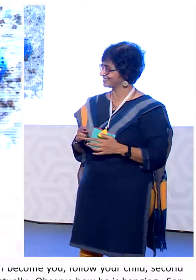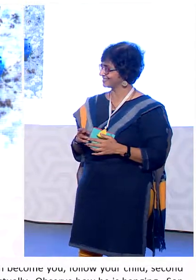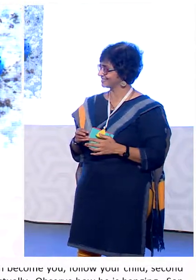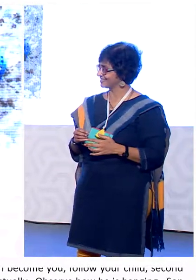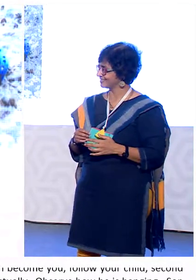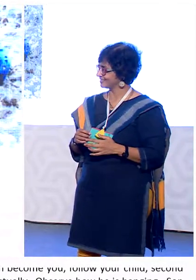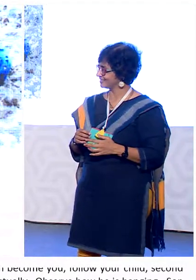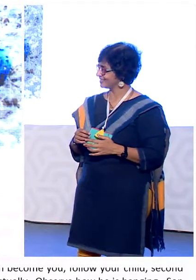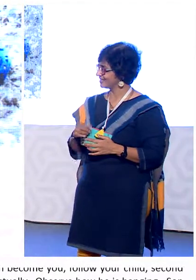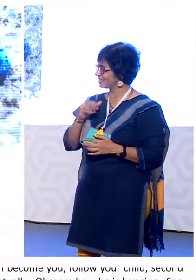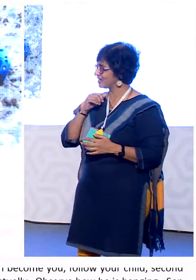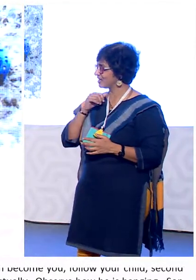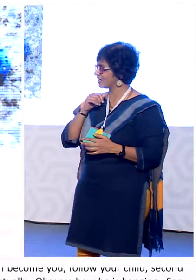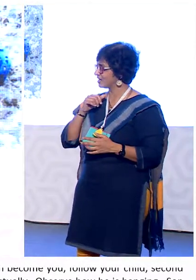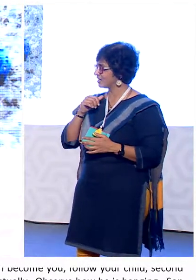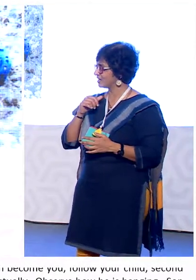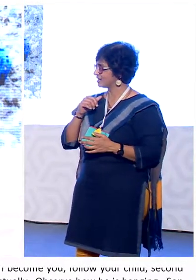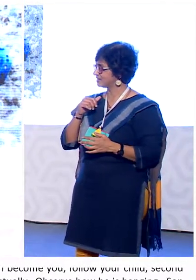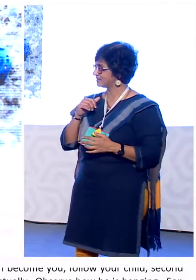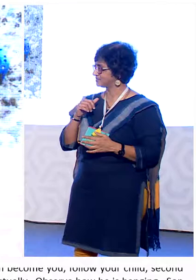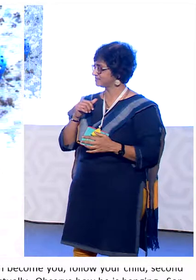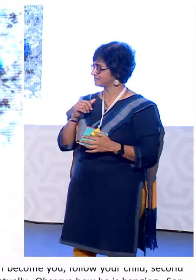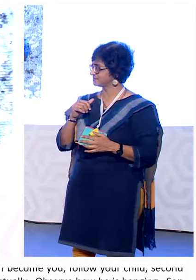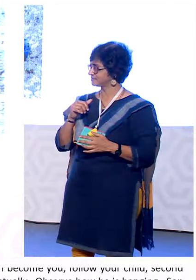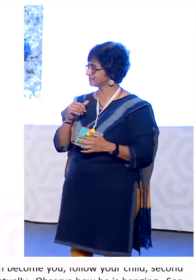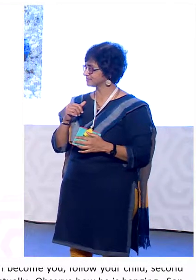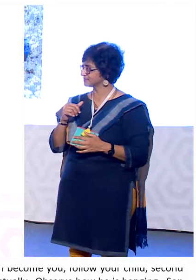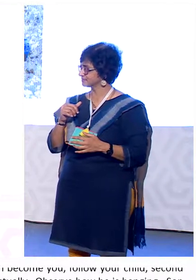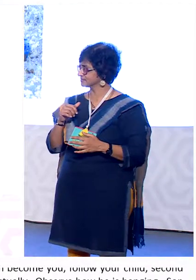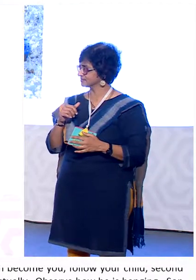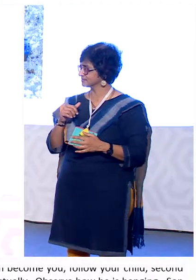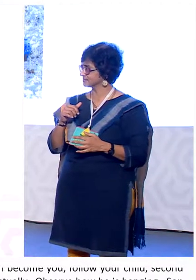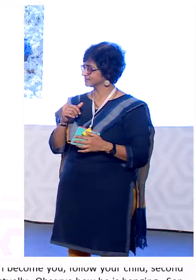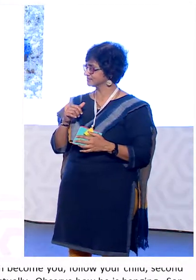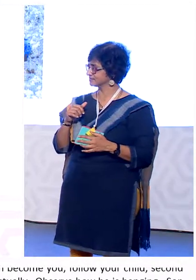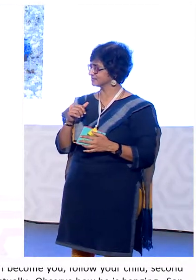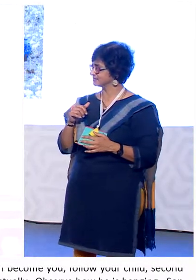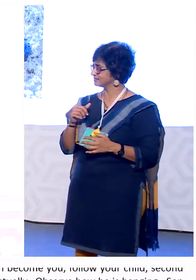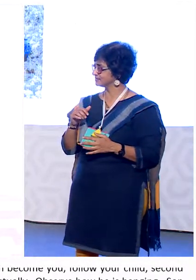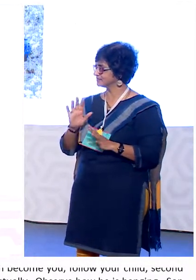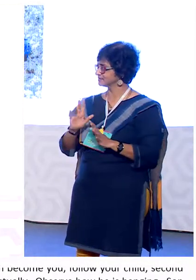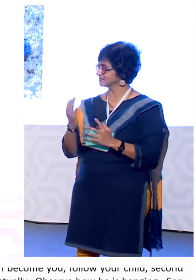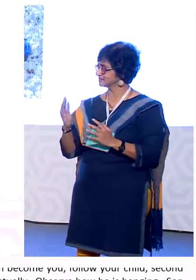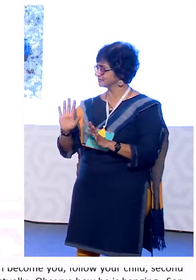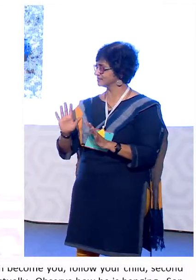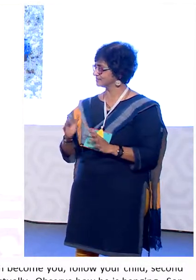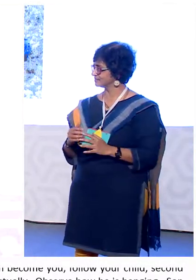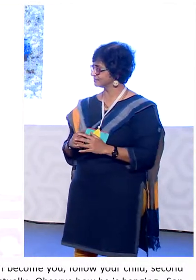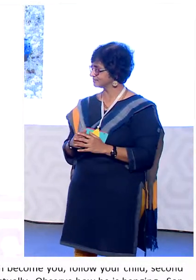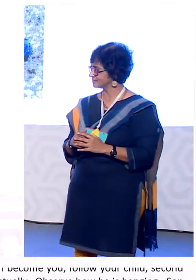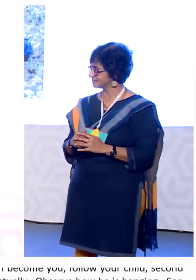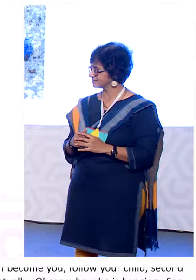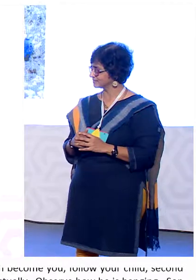being, but I don't have the same level of meta-intelligence as Dr. Temple Grandin did, as my son and as some of those kids that I remembered from school growing up.